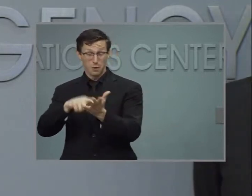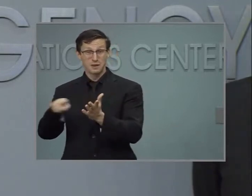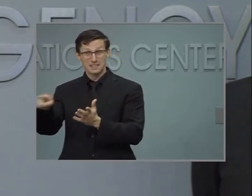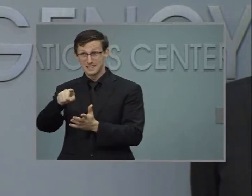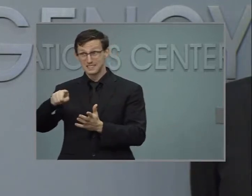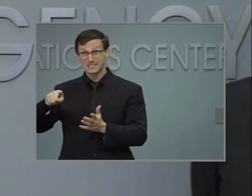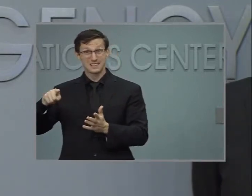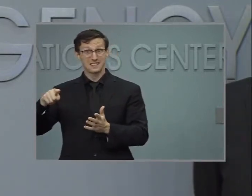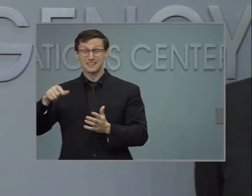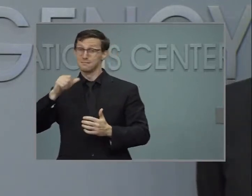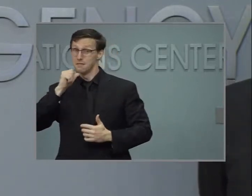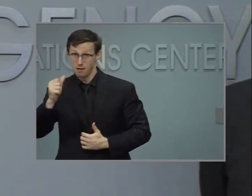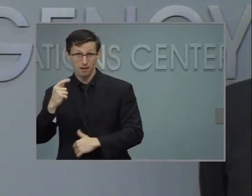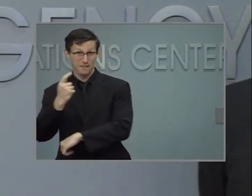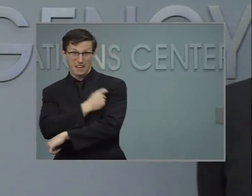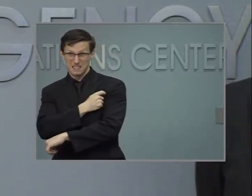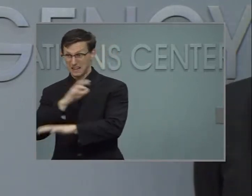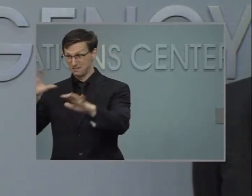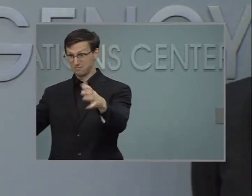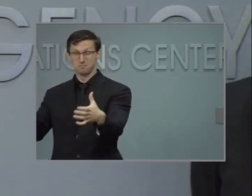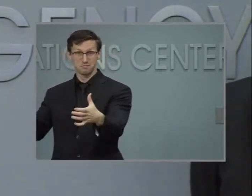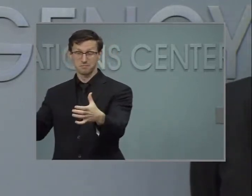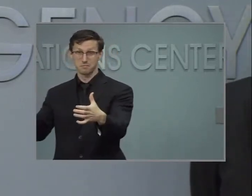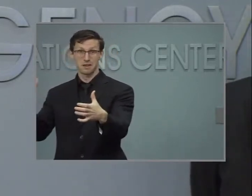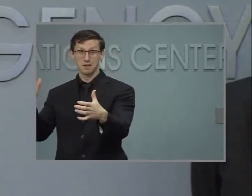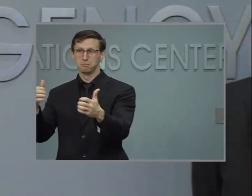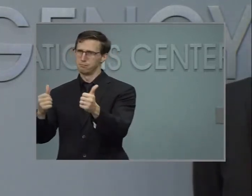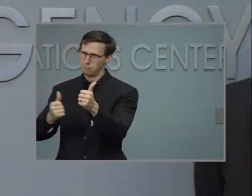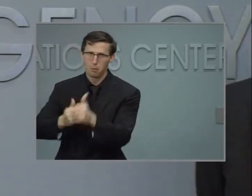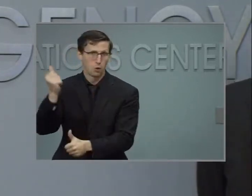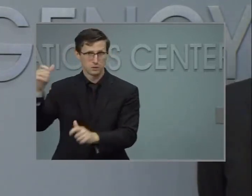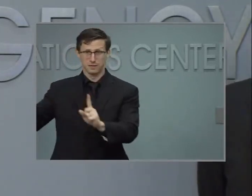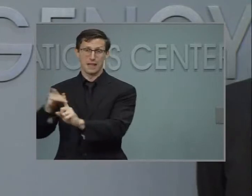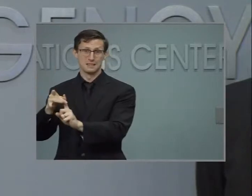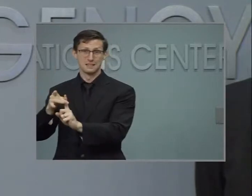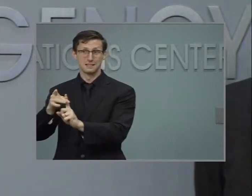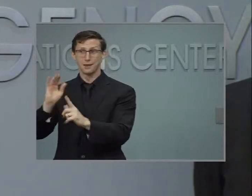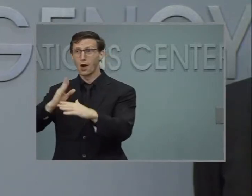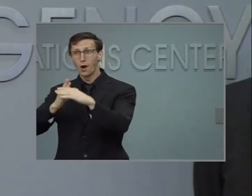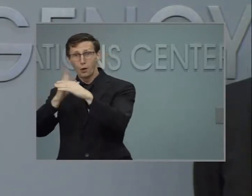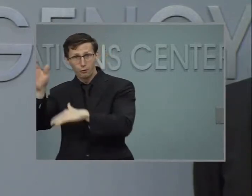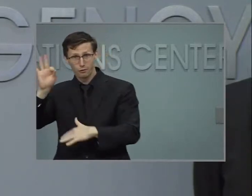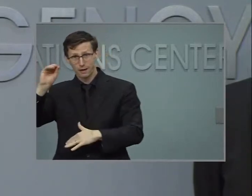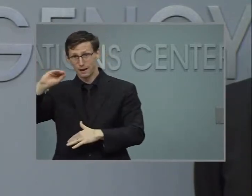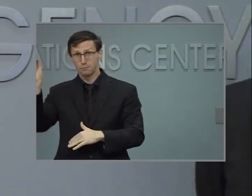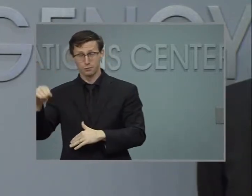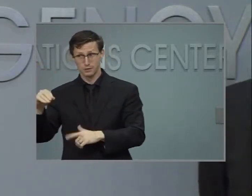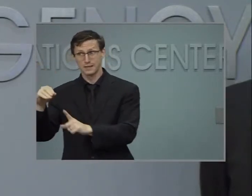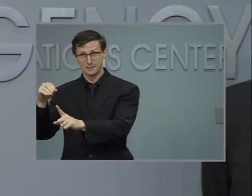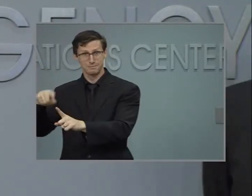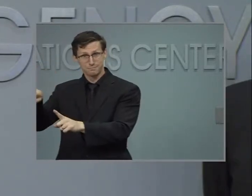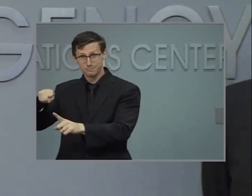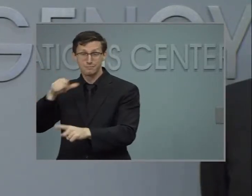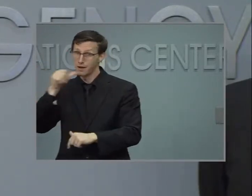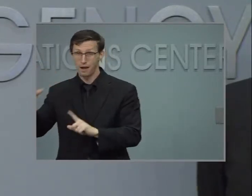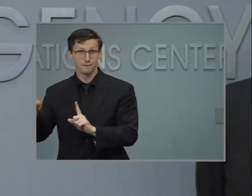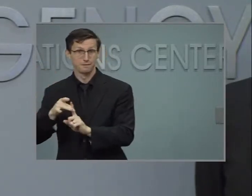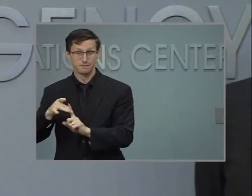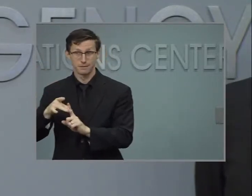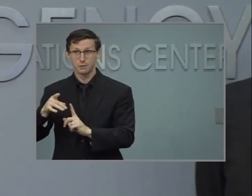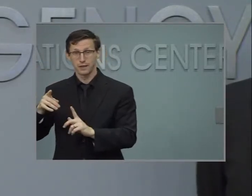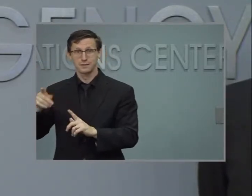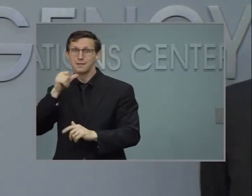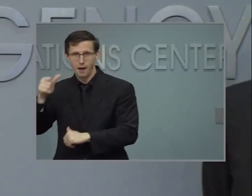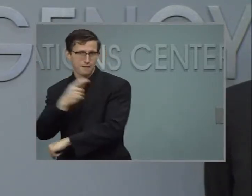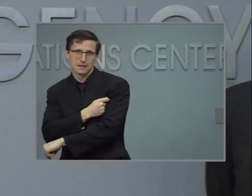folks who are at the highest risk. As again, we've been saying over and over, most of these cases are from folks who are unvaccinated, which is why